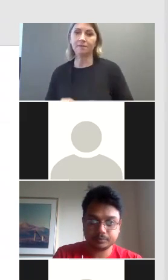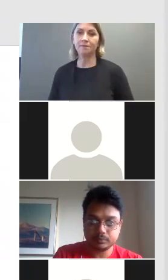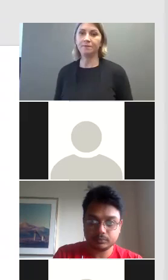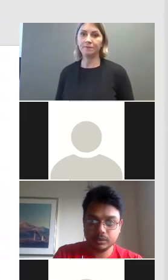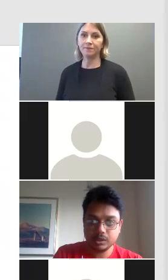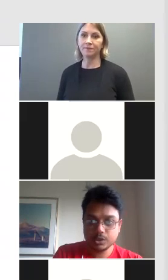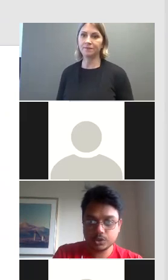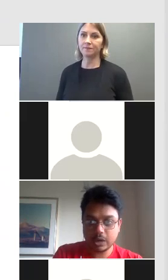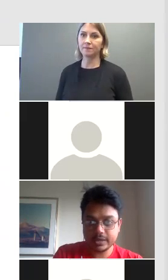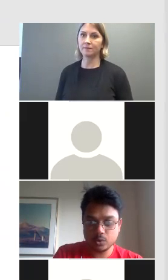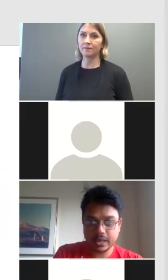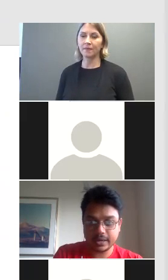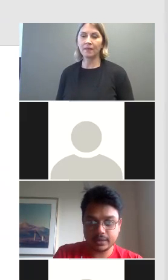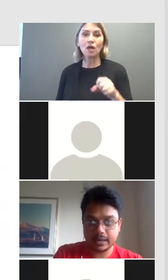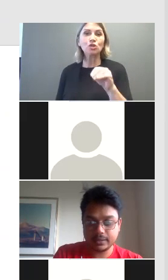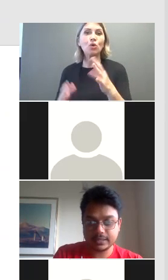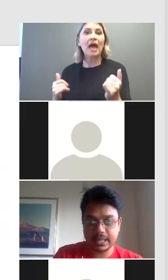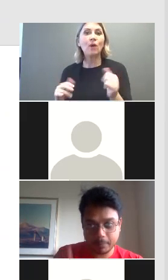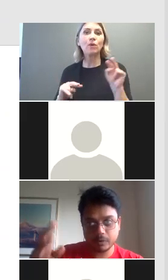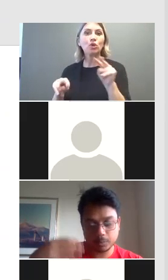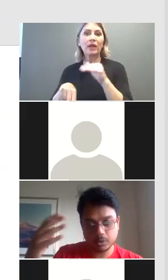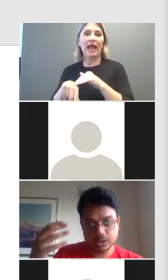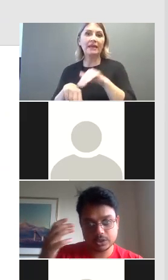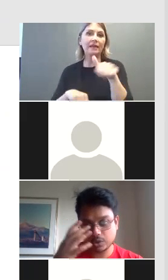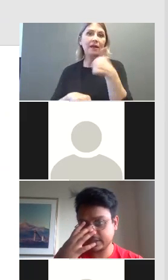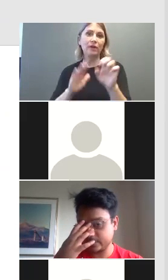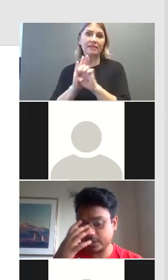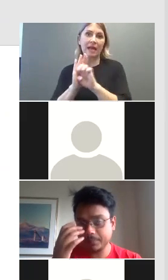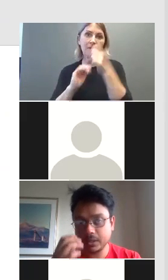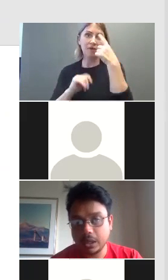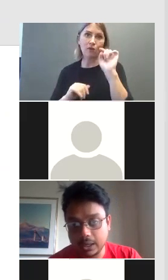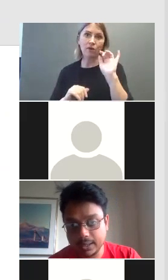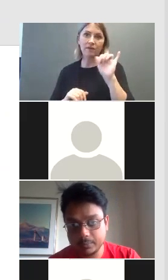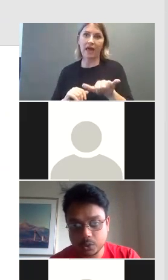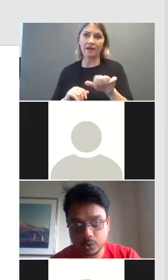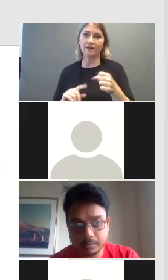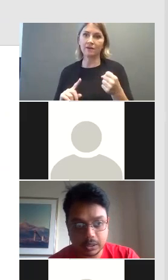Okay. So now let's look at another example for topological sorts as well.